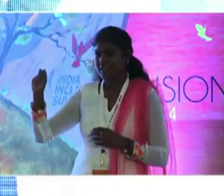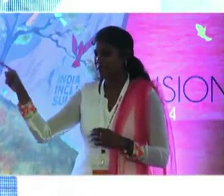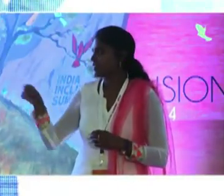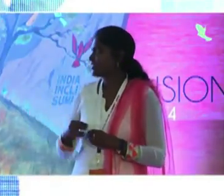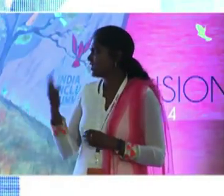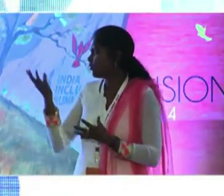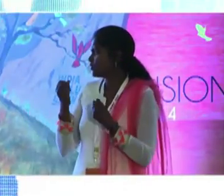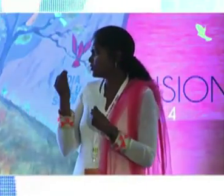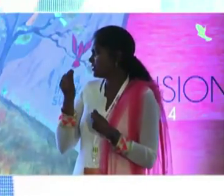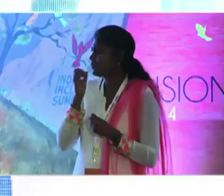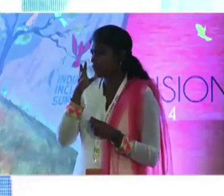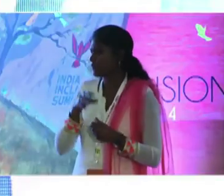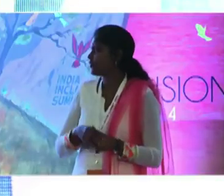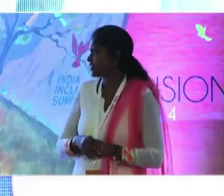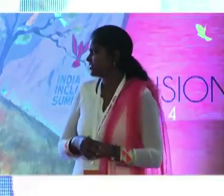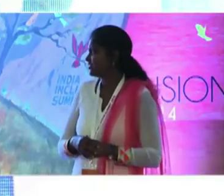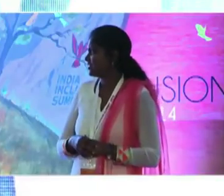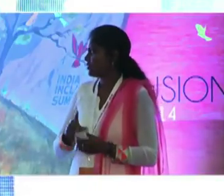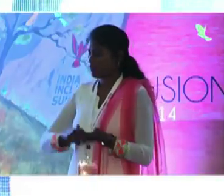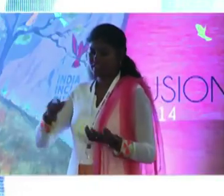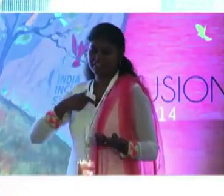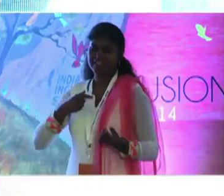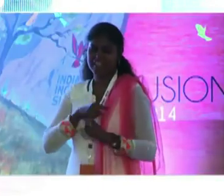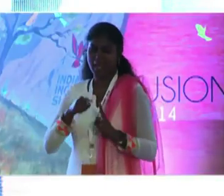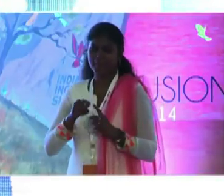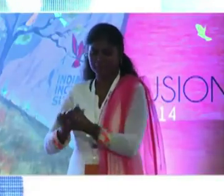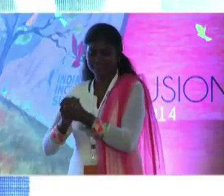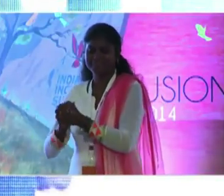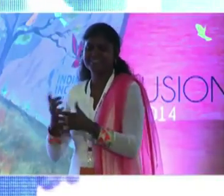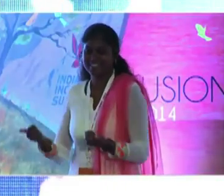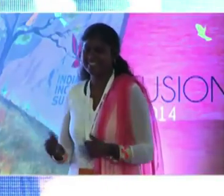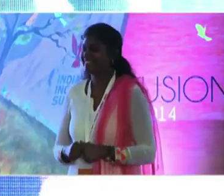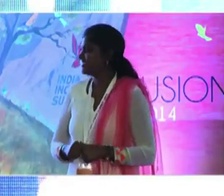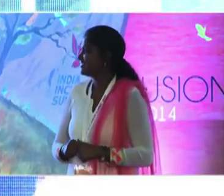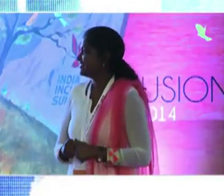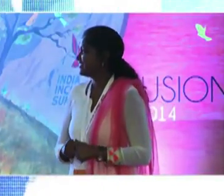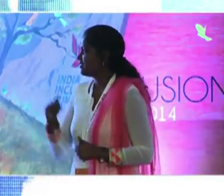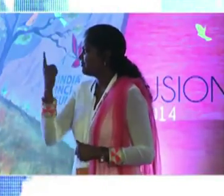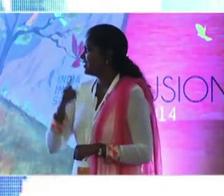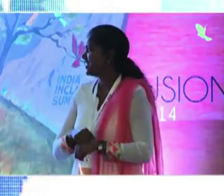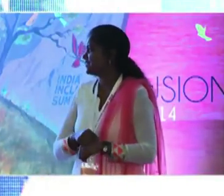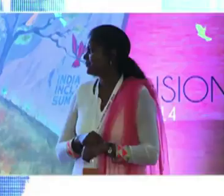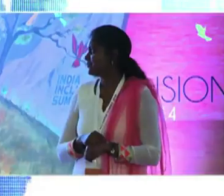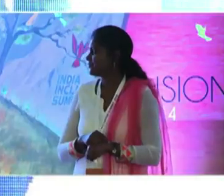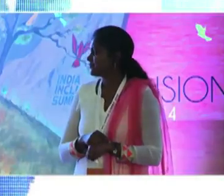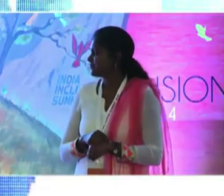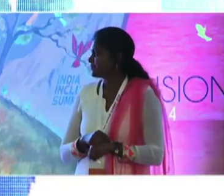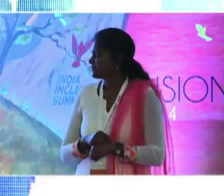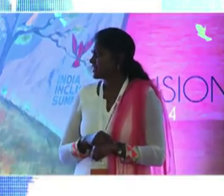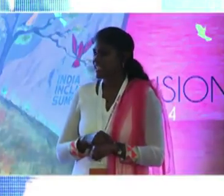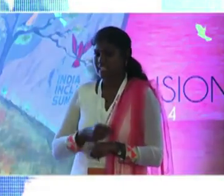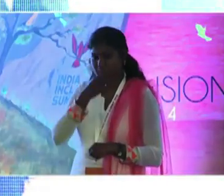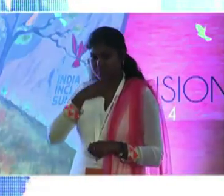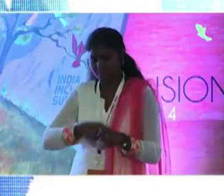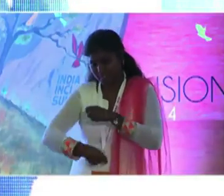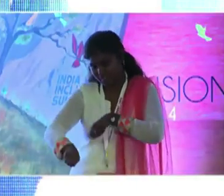about what I feel about Ashwin. So once a single Sachin told me, when